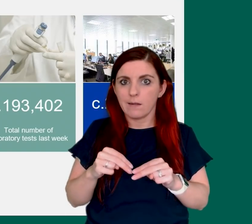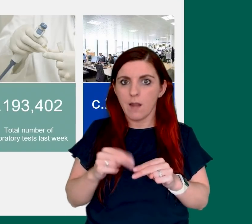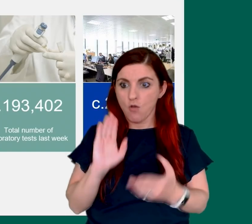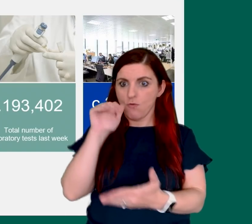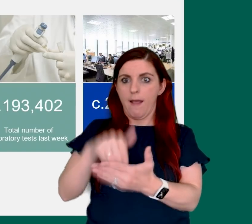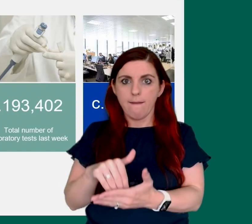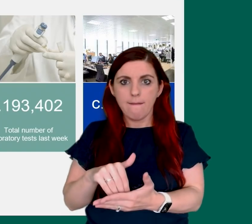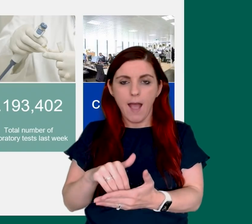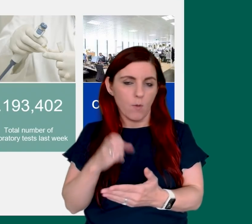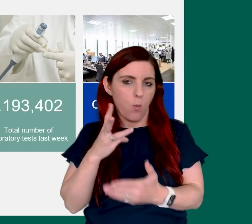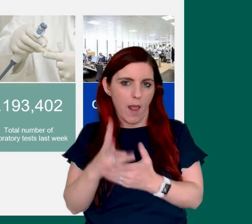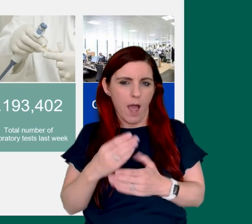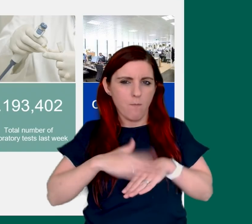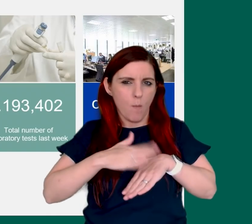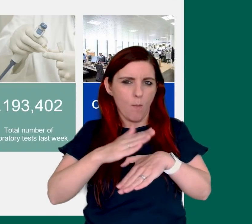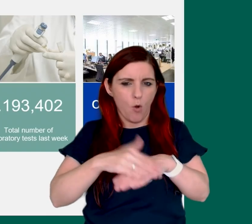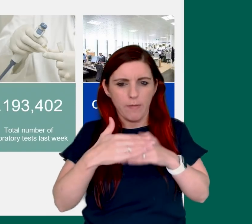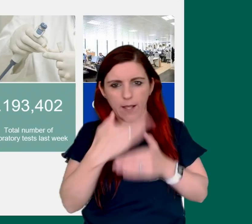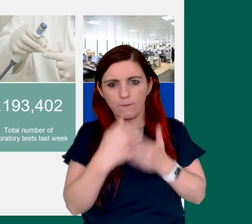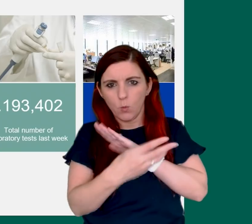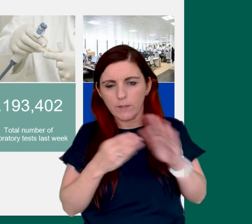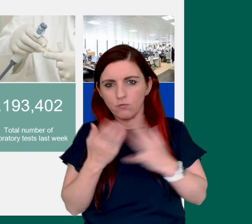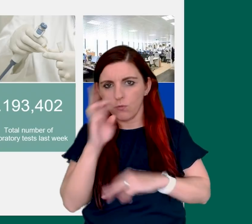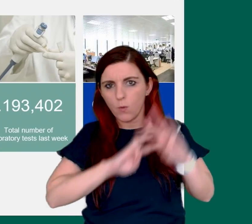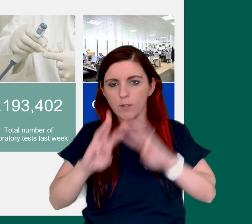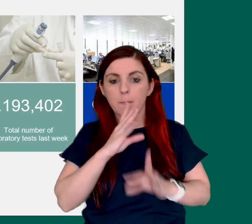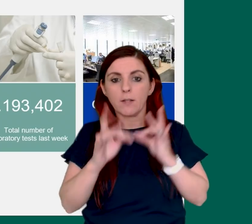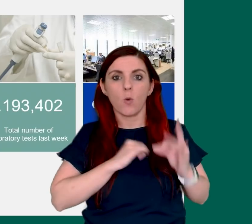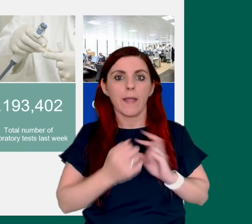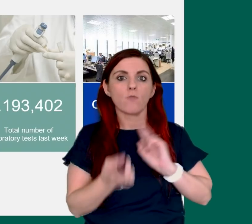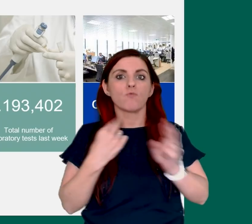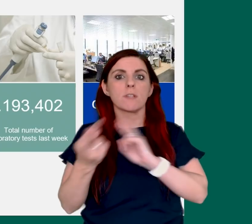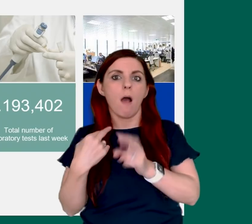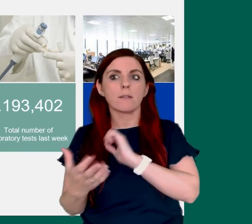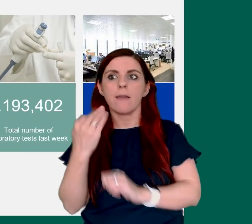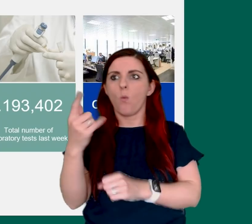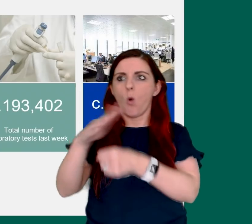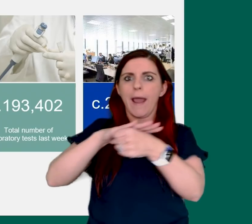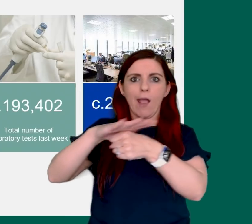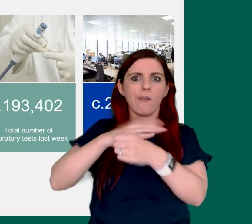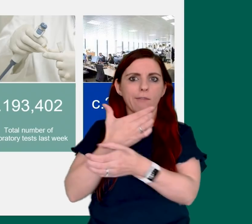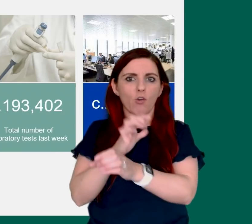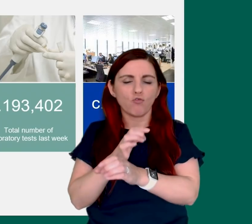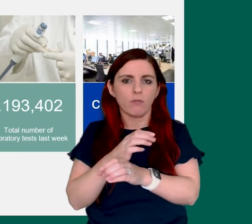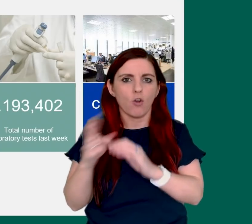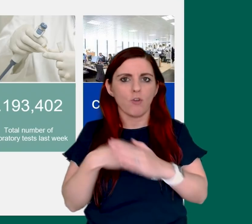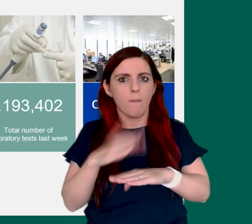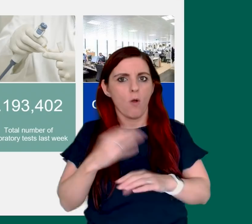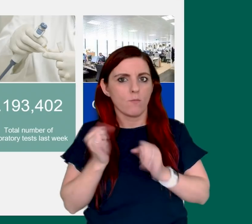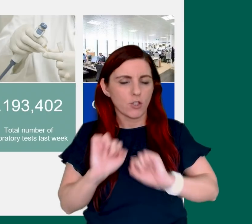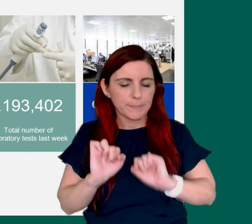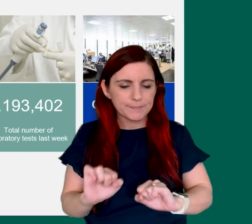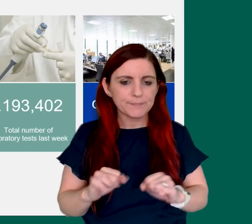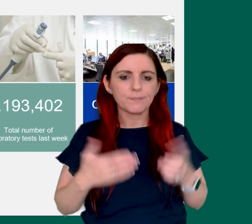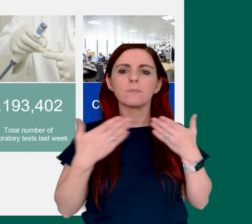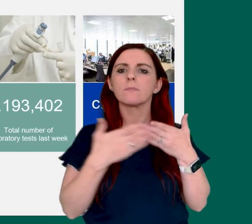weeks and right through the winter period to try and ensure that we can respond, I suppose, to any geographical variations that I referred to earlier. Broadly speaking, in